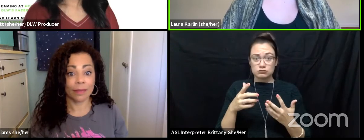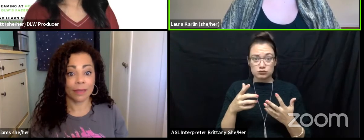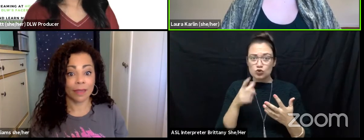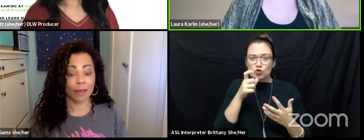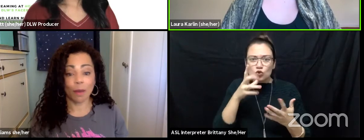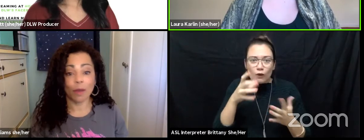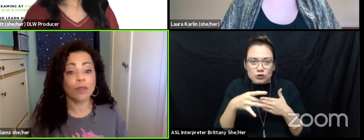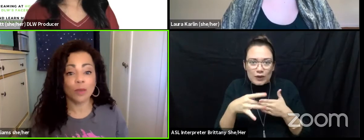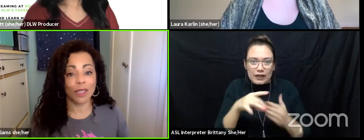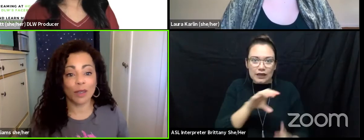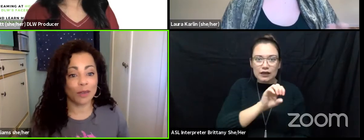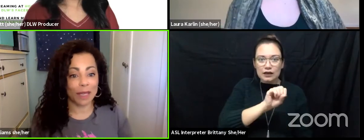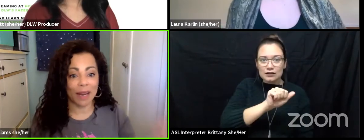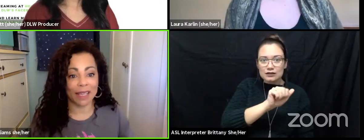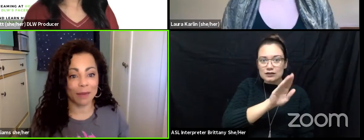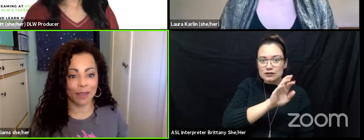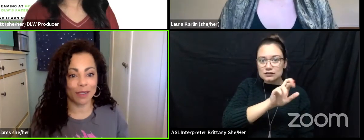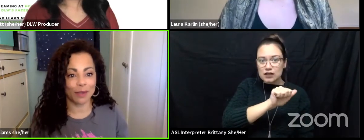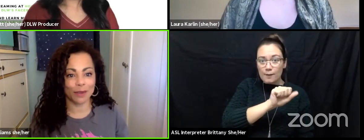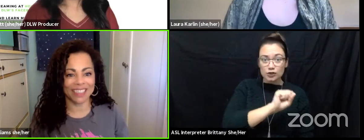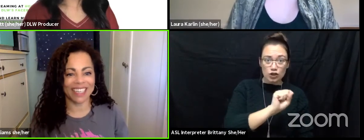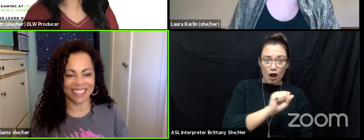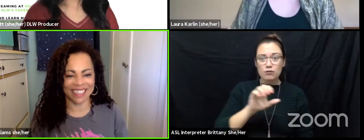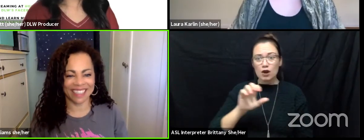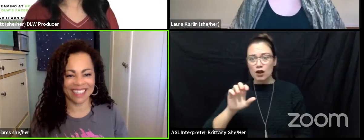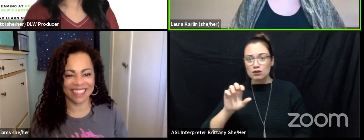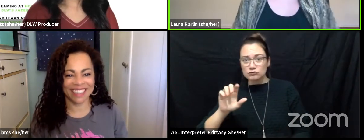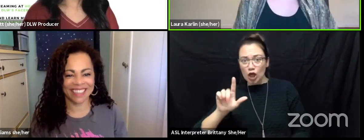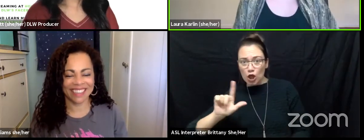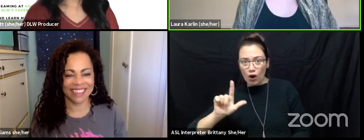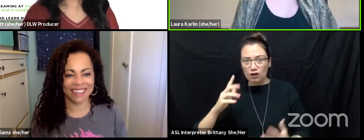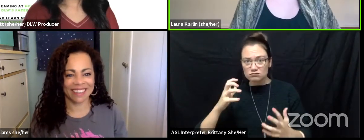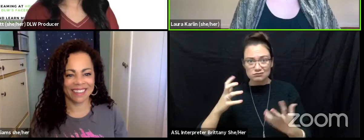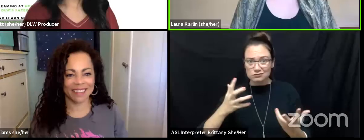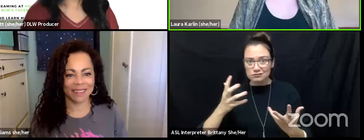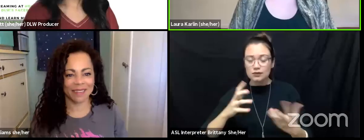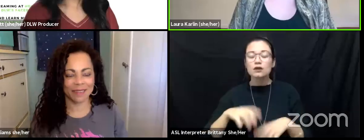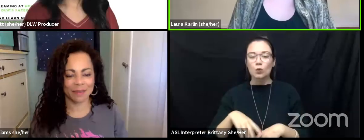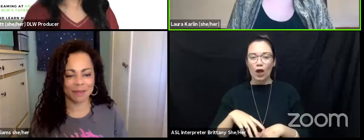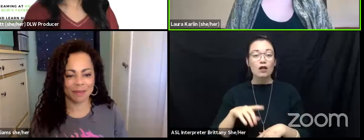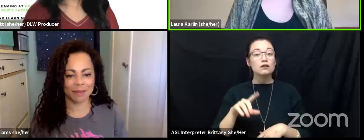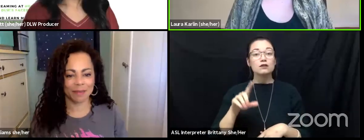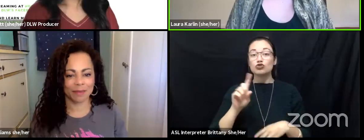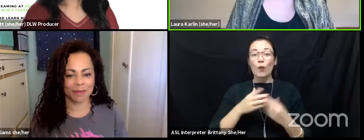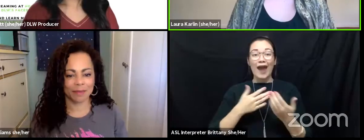it? No, just one unified breath. Okay, great. So wherever you are,